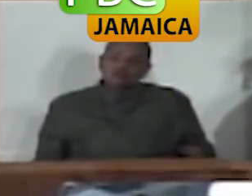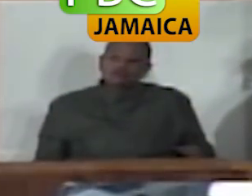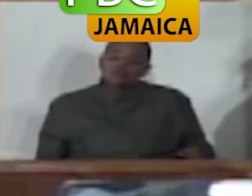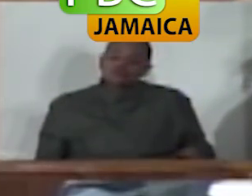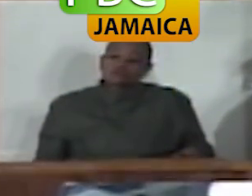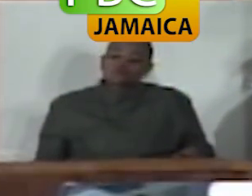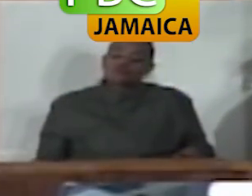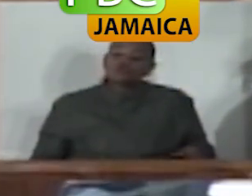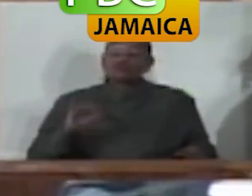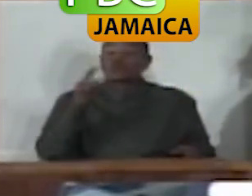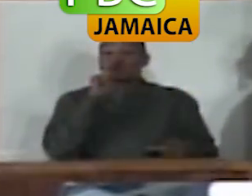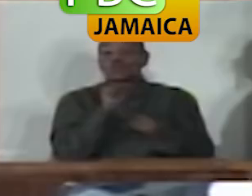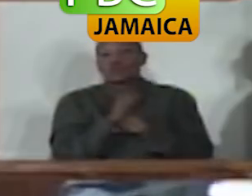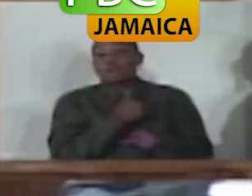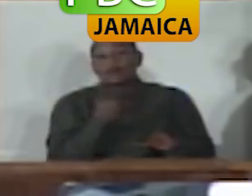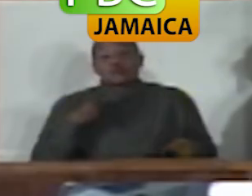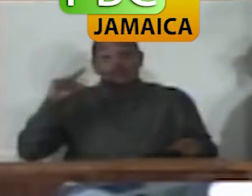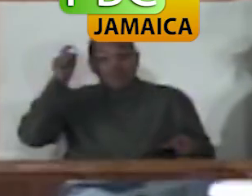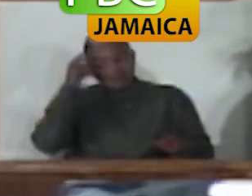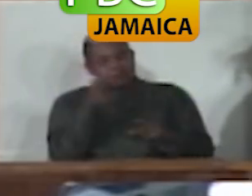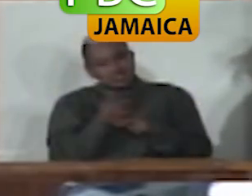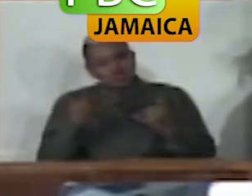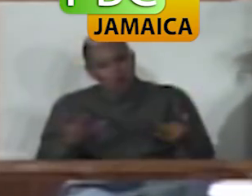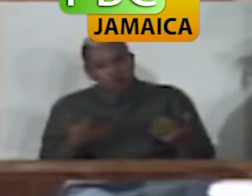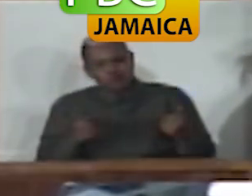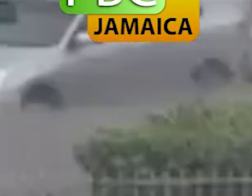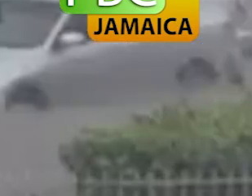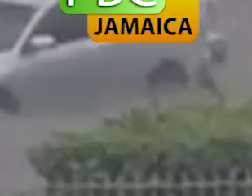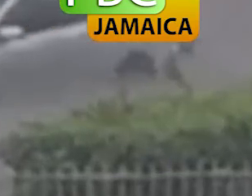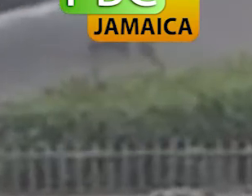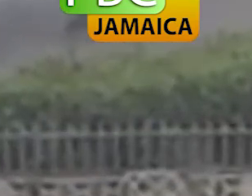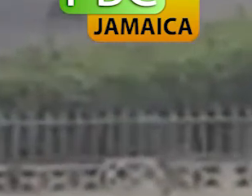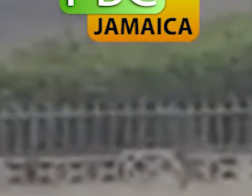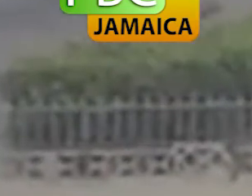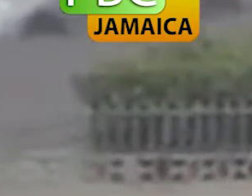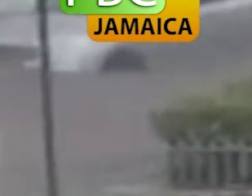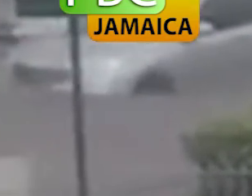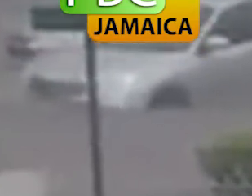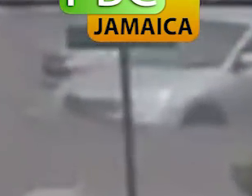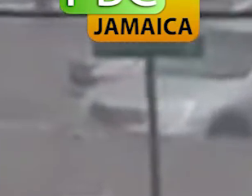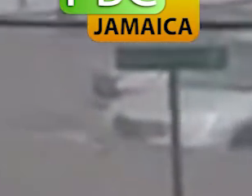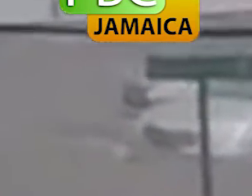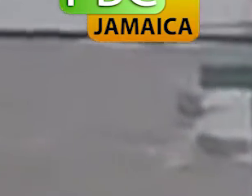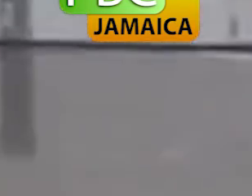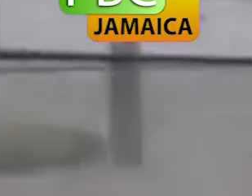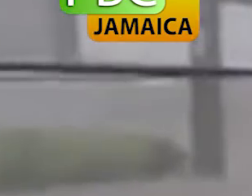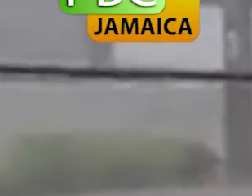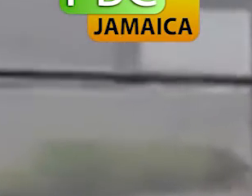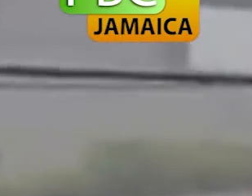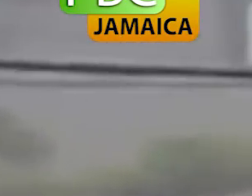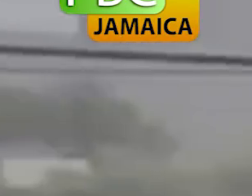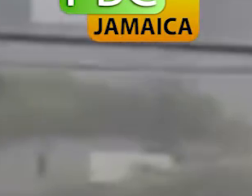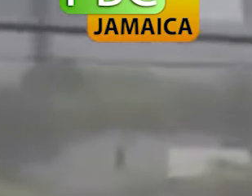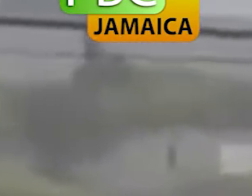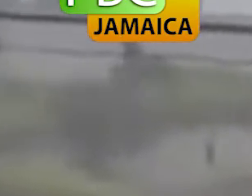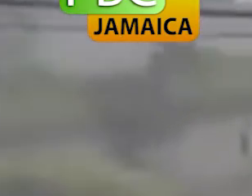just to assure members that the government is working towards this. Prime Minister Holness urged members of Parliament to